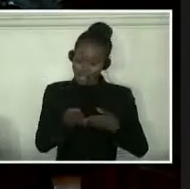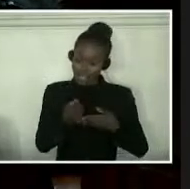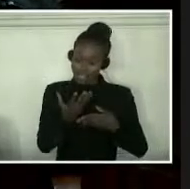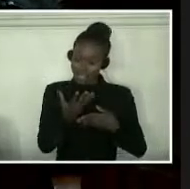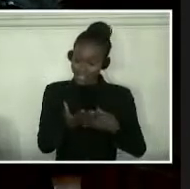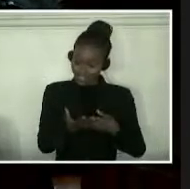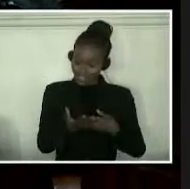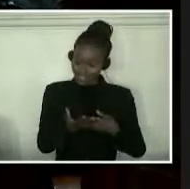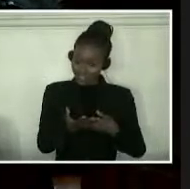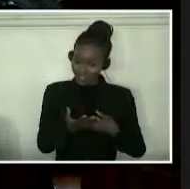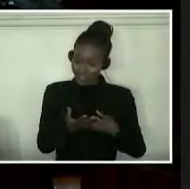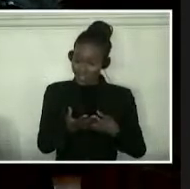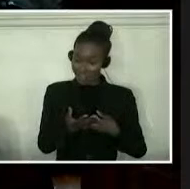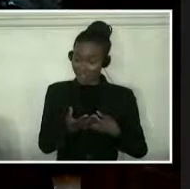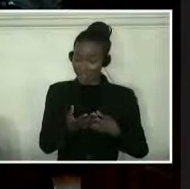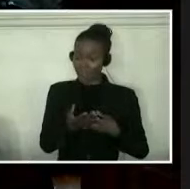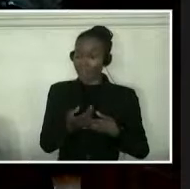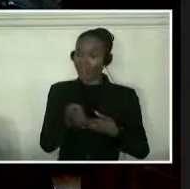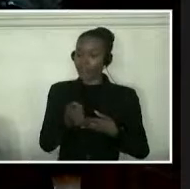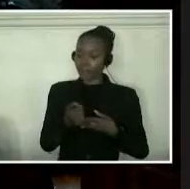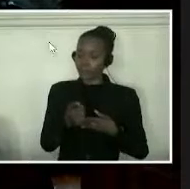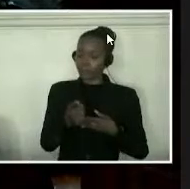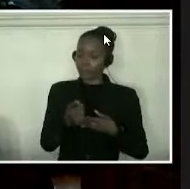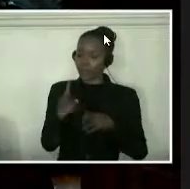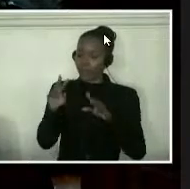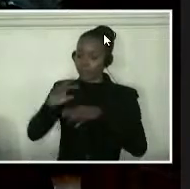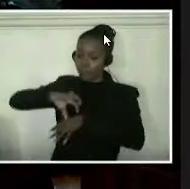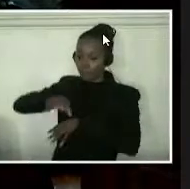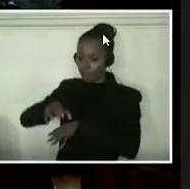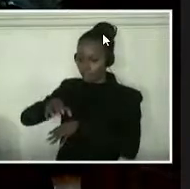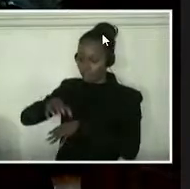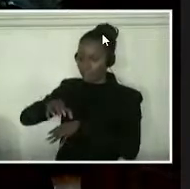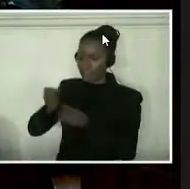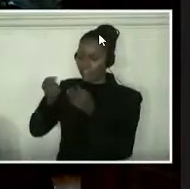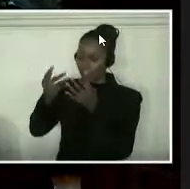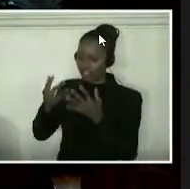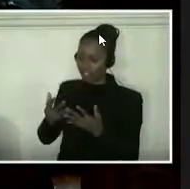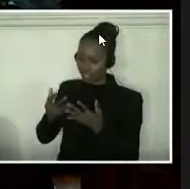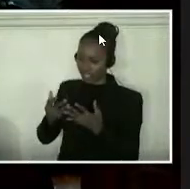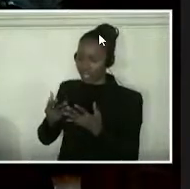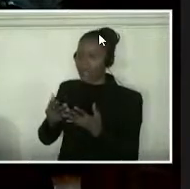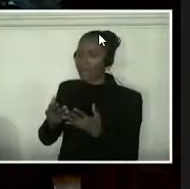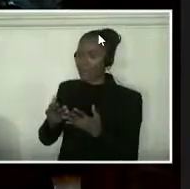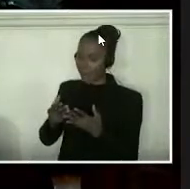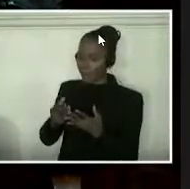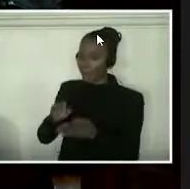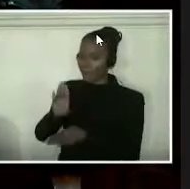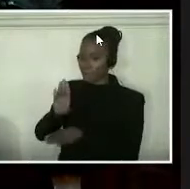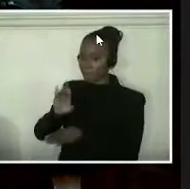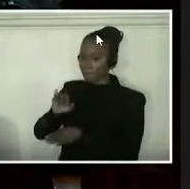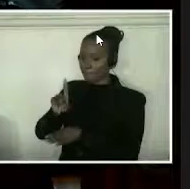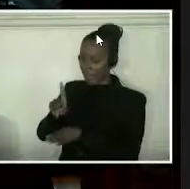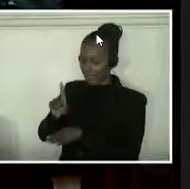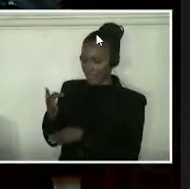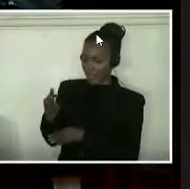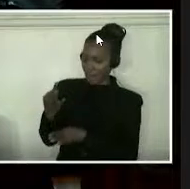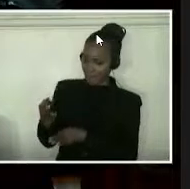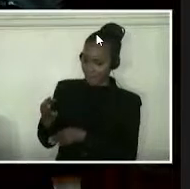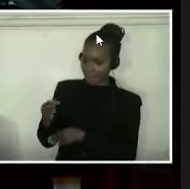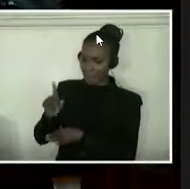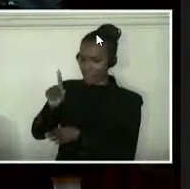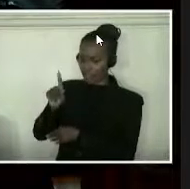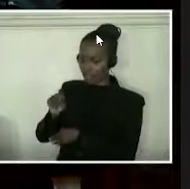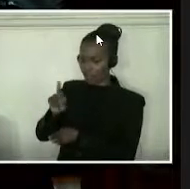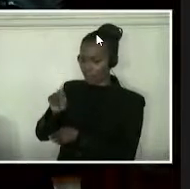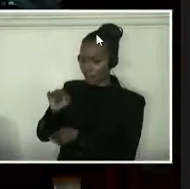on a pin with the provincial treasure rebuild a treasure repeat appeals tribunal and they were overturned and